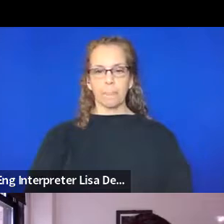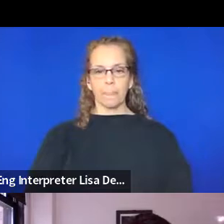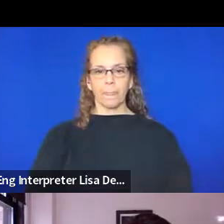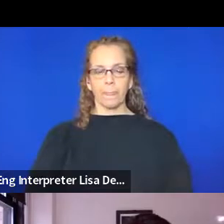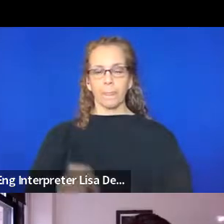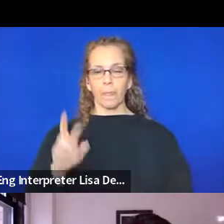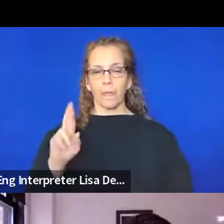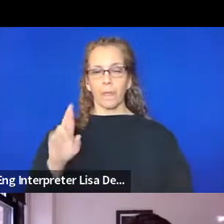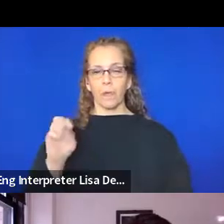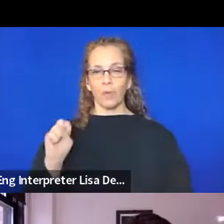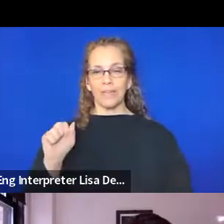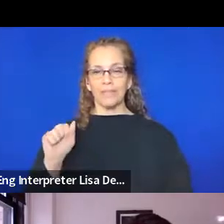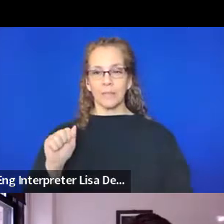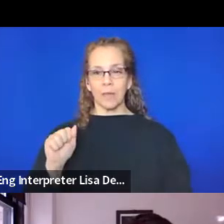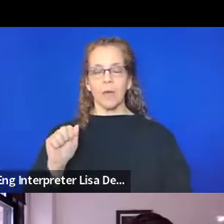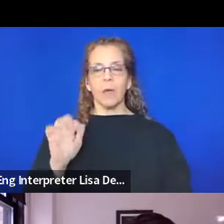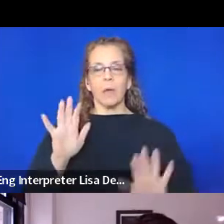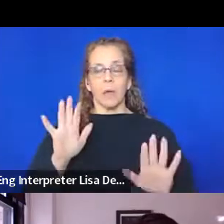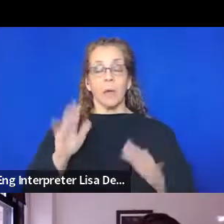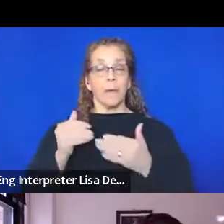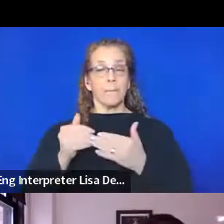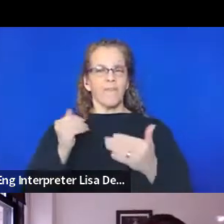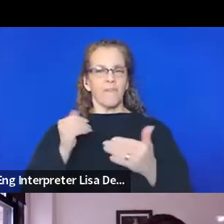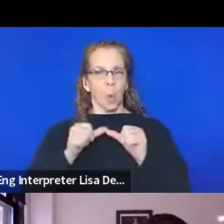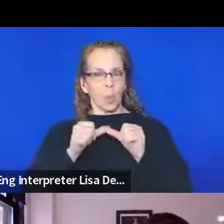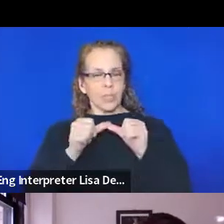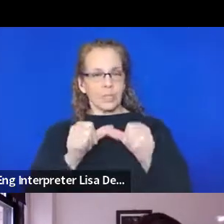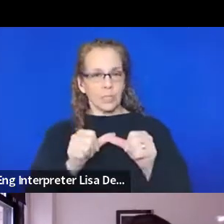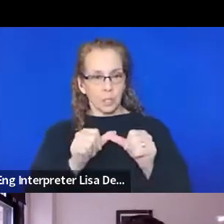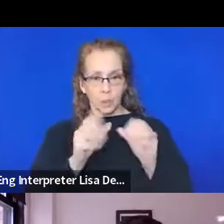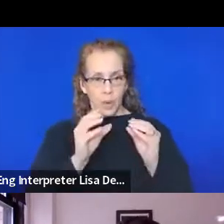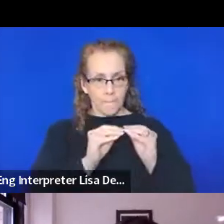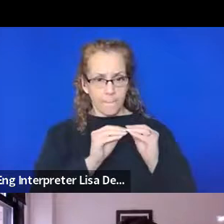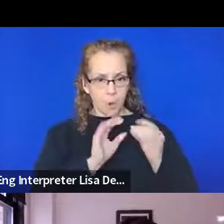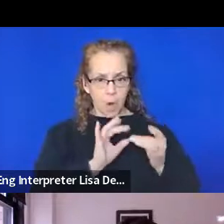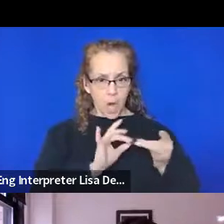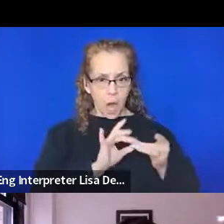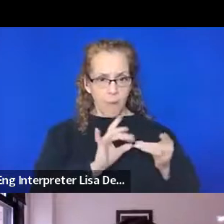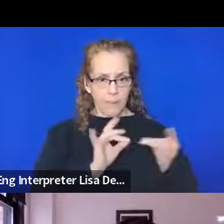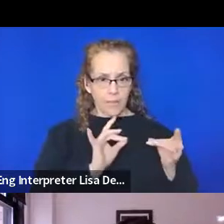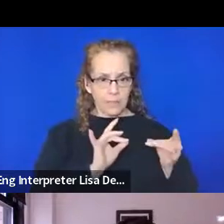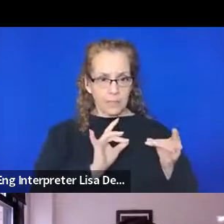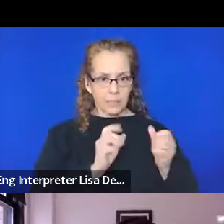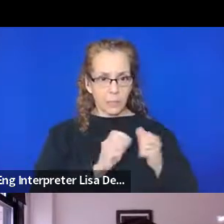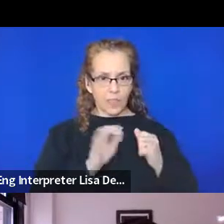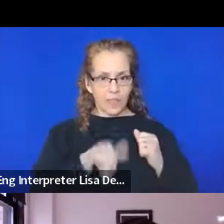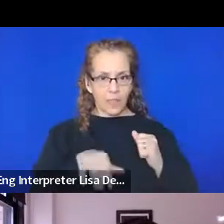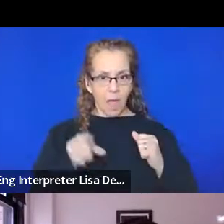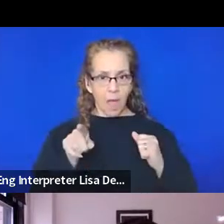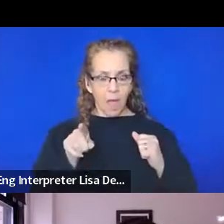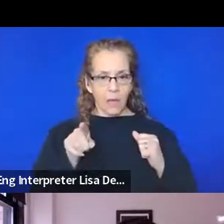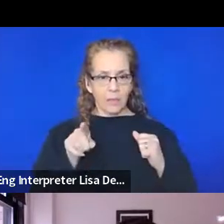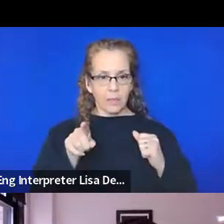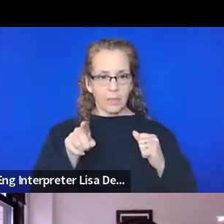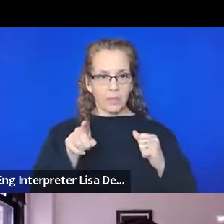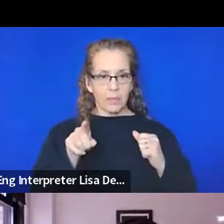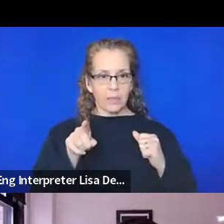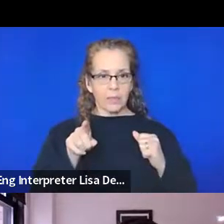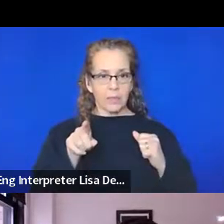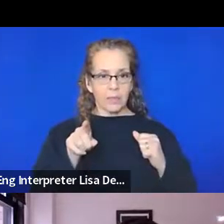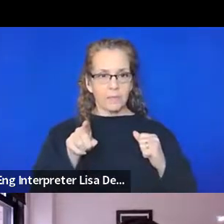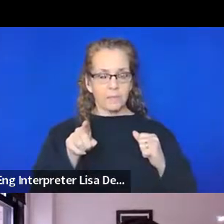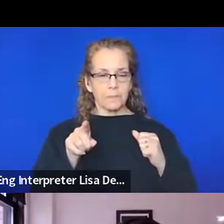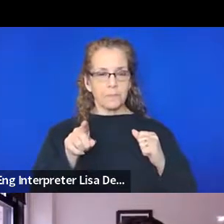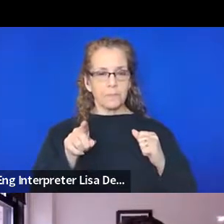it. And before we move on, does anyone have anything that they want to add, about this, the way